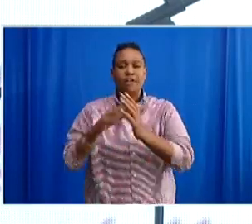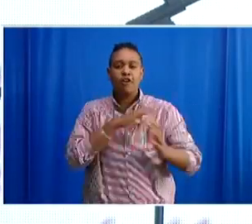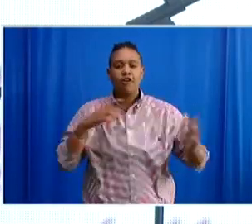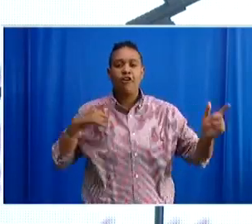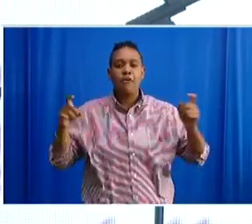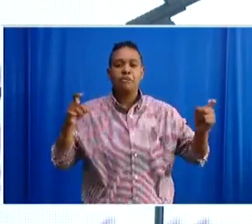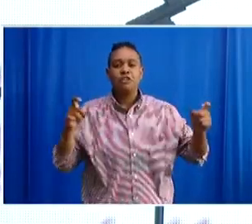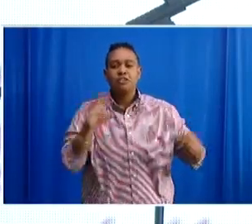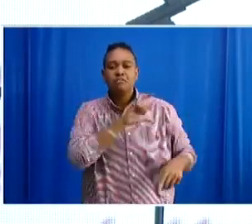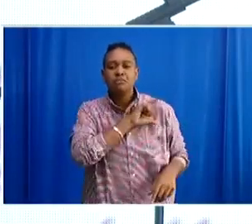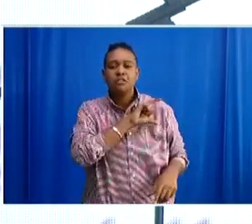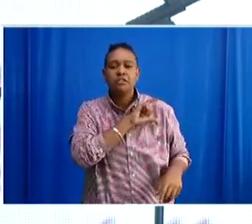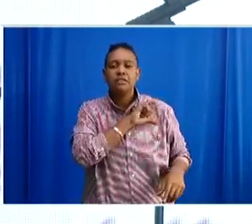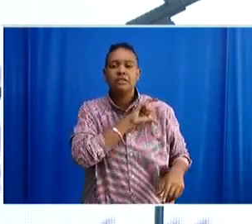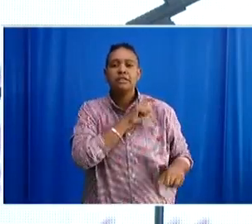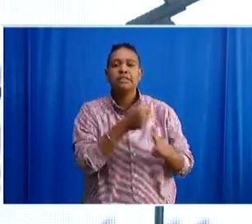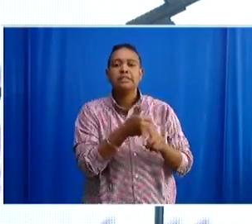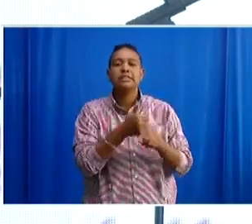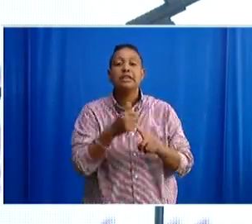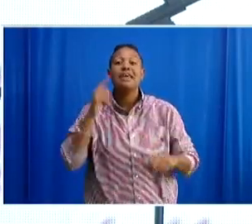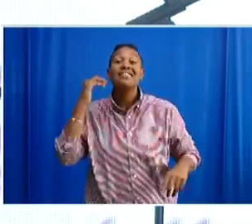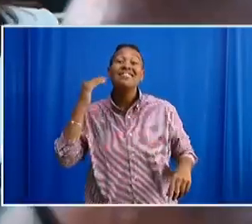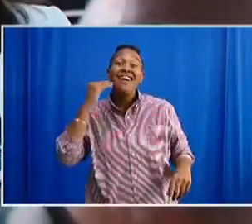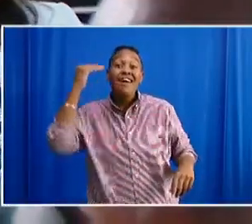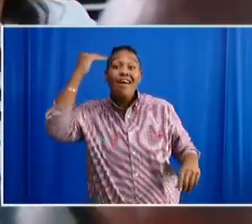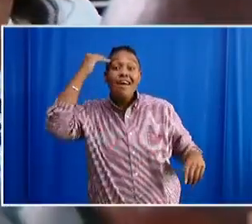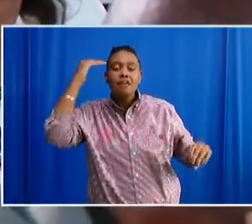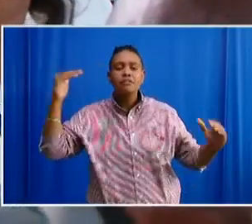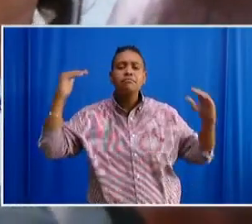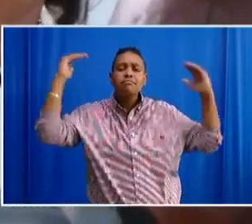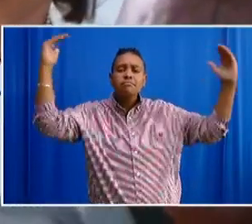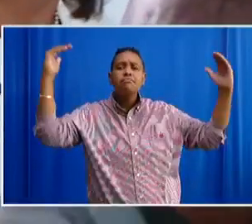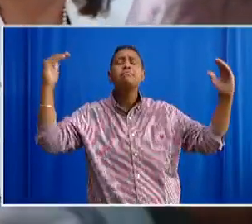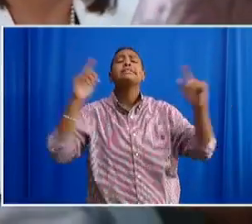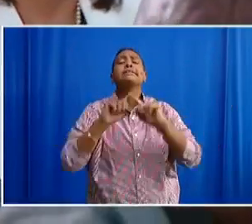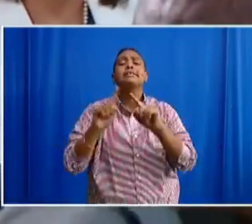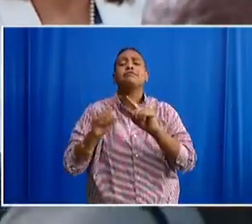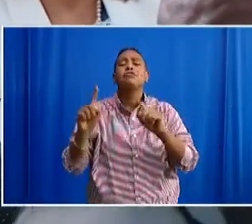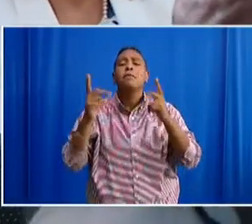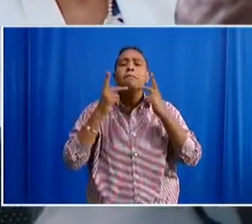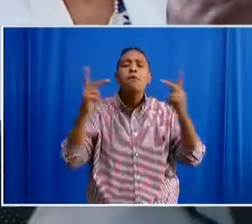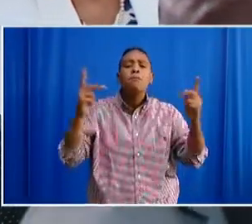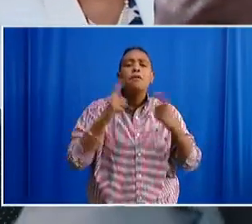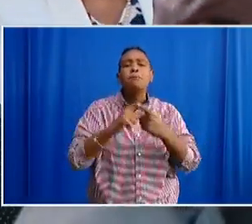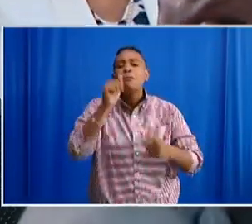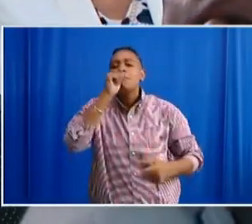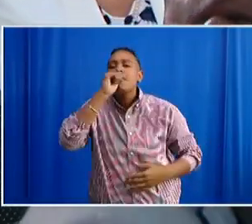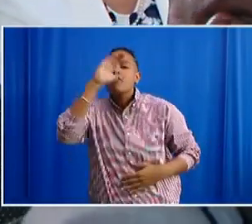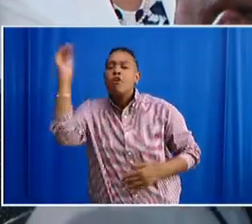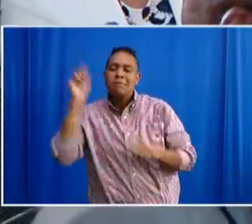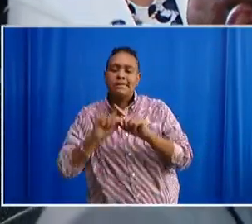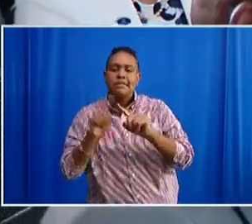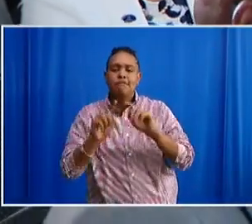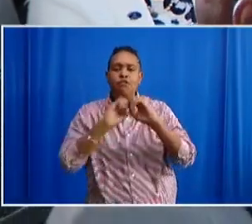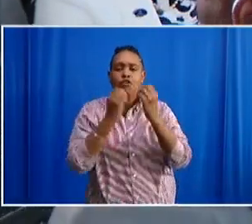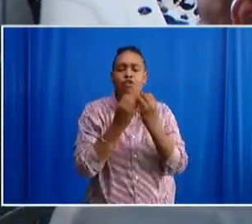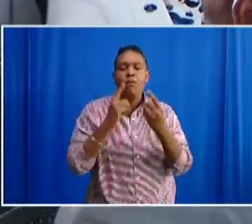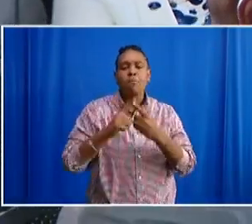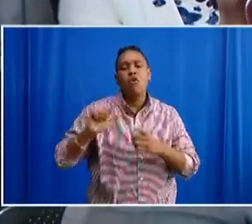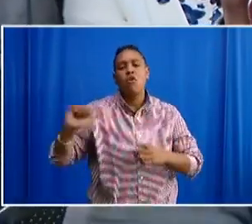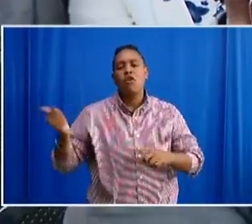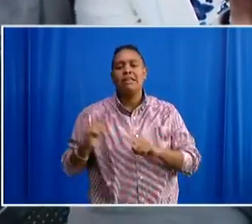Police, executive heads, and public and private sector organizations and